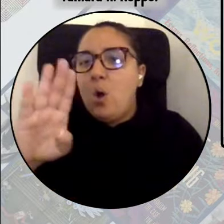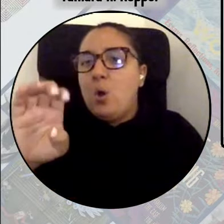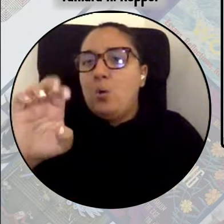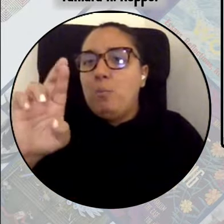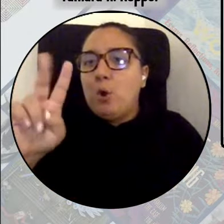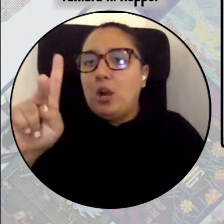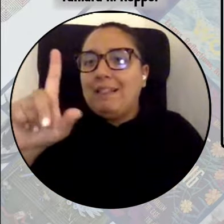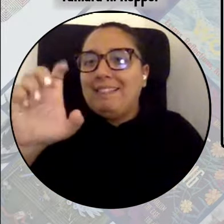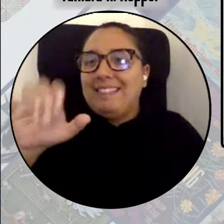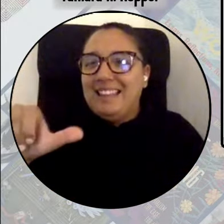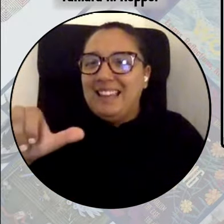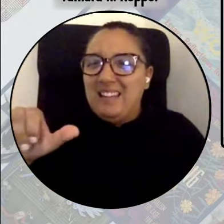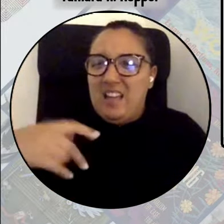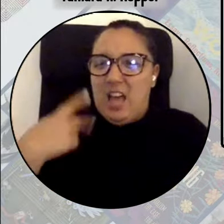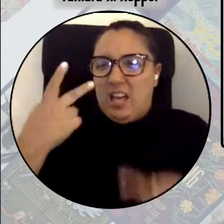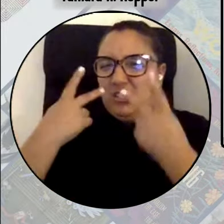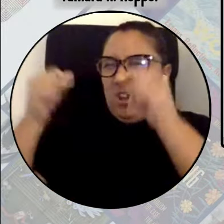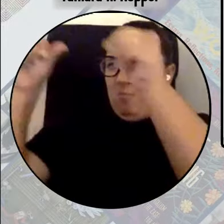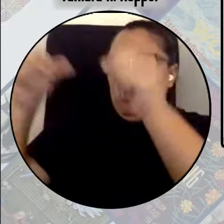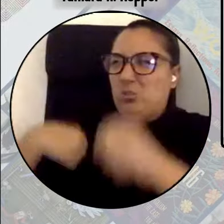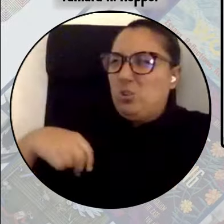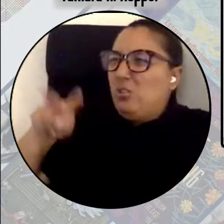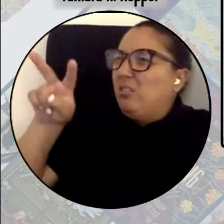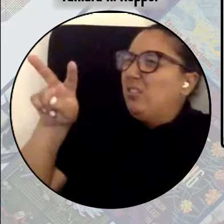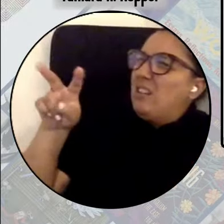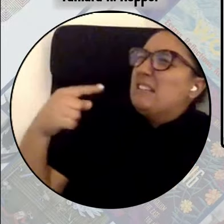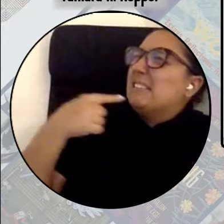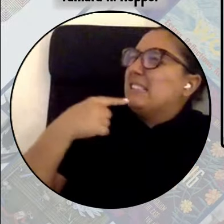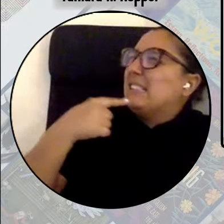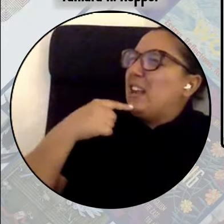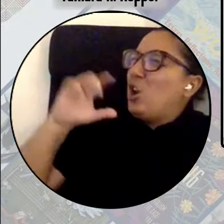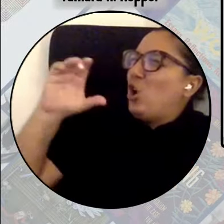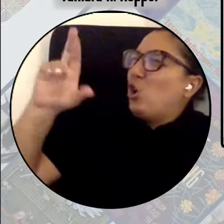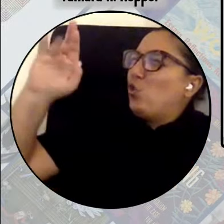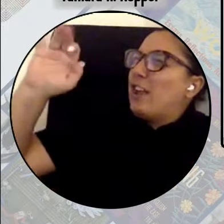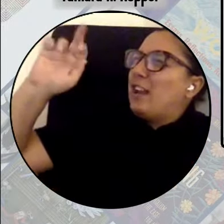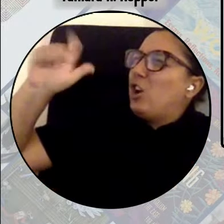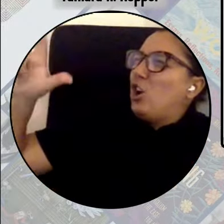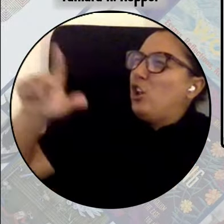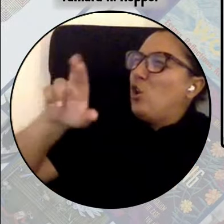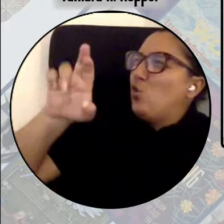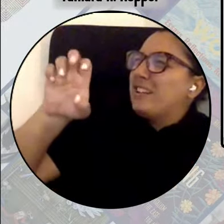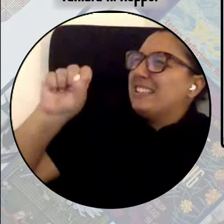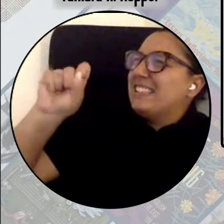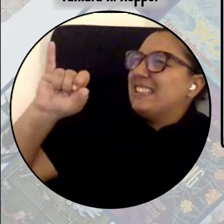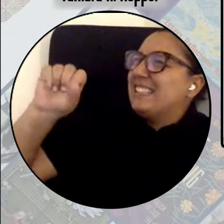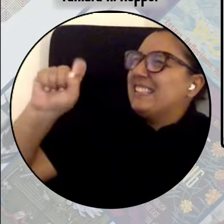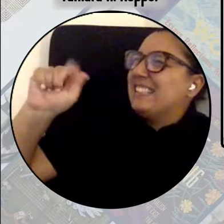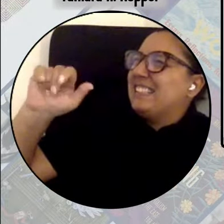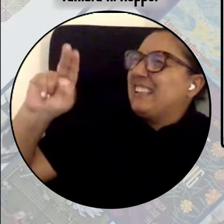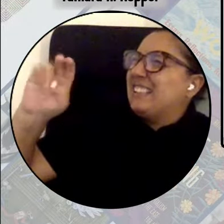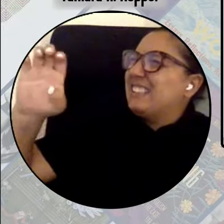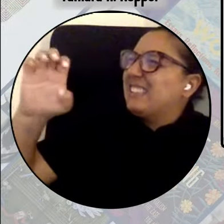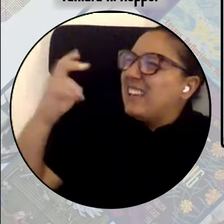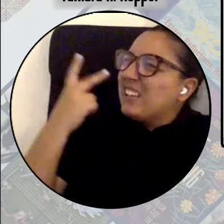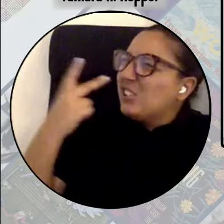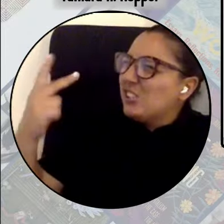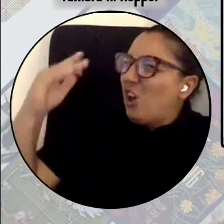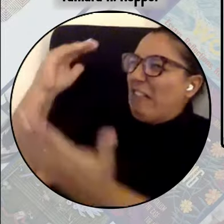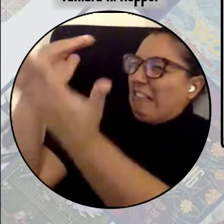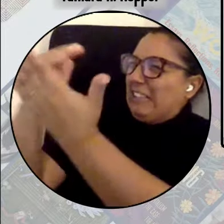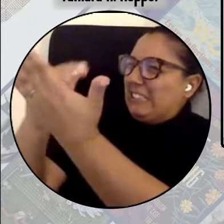Resistance poster on his wall. And one of the, it had all these lists of things to abolish, right?